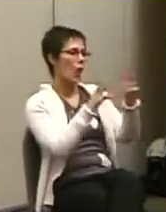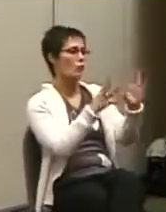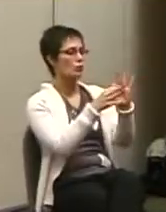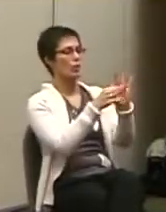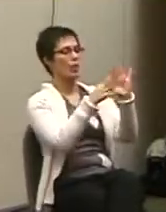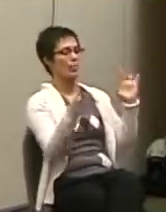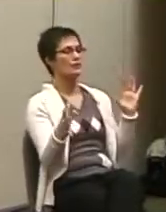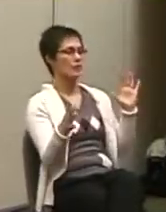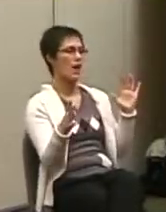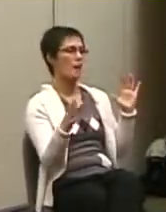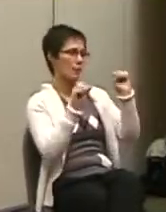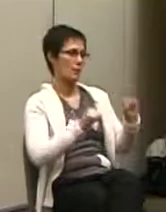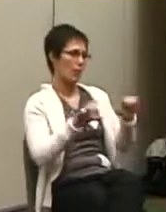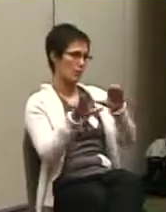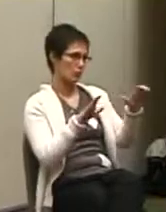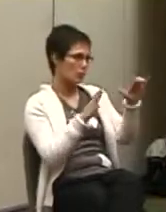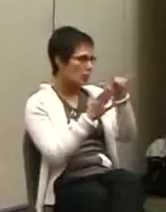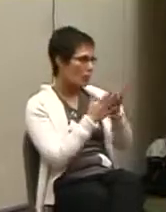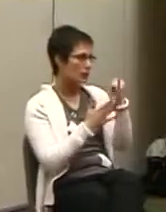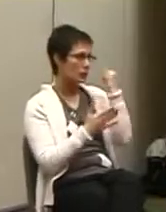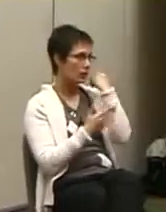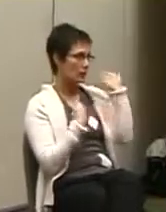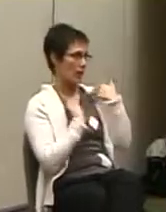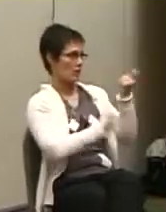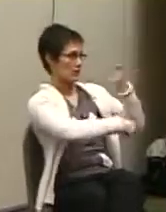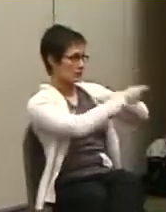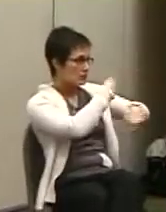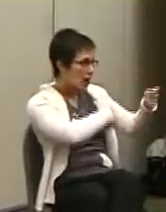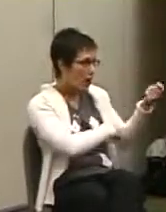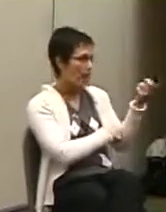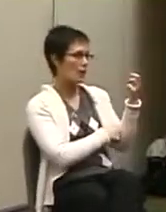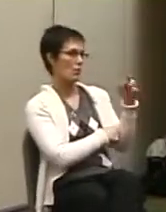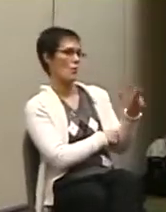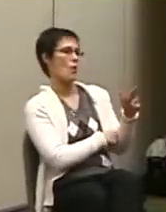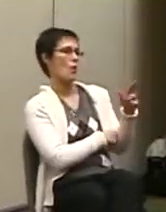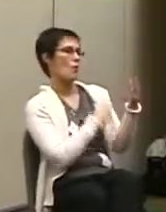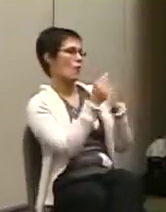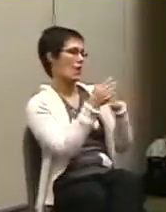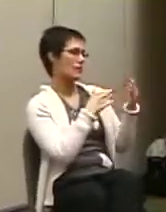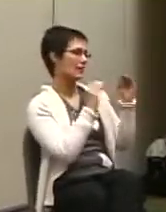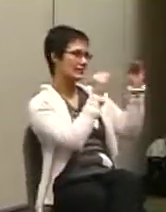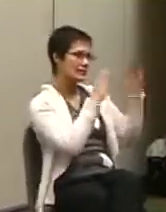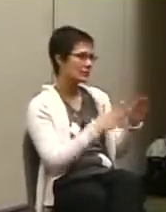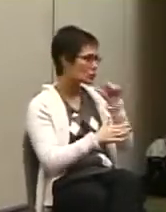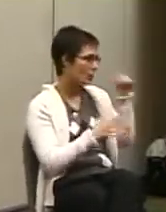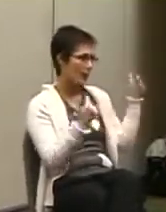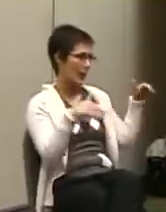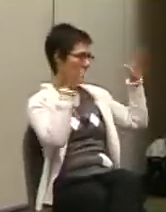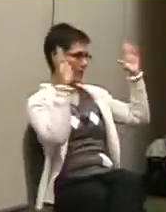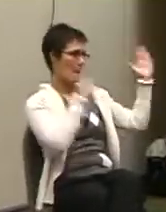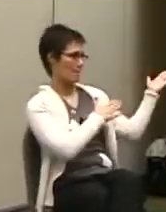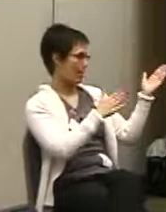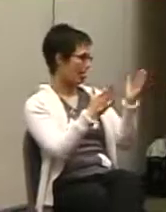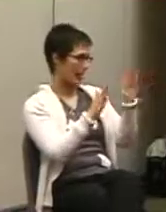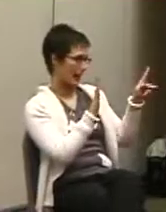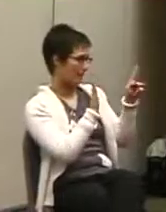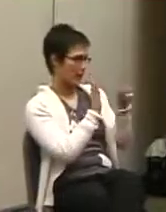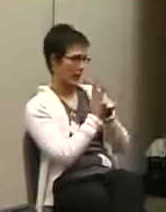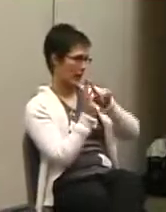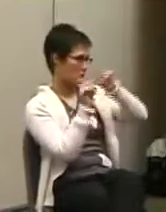be able to do that. So whether the school has people that you can do that, most teachers are not going to sacrifice one of their planning periods to go in and do